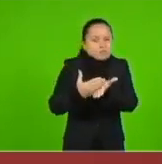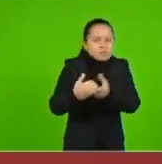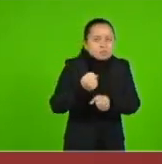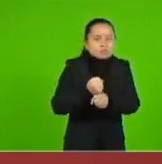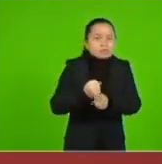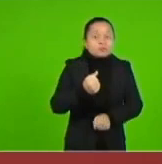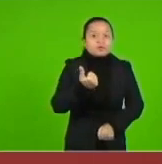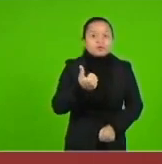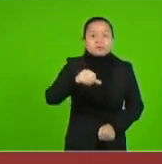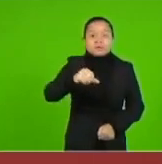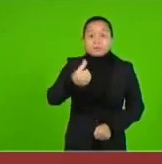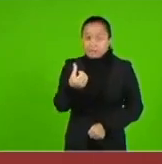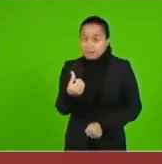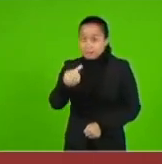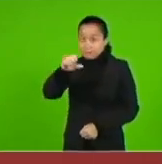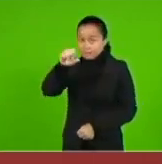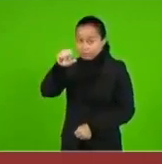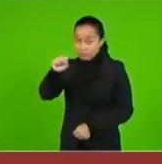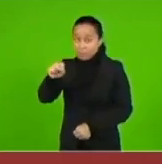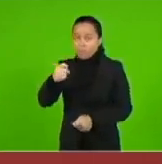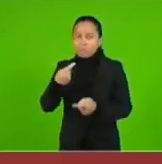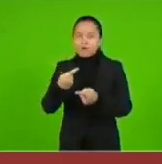1968 as a result of a project,